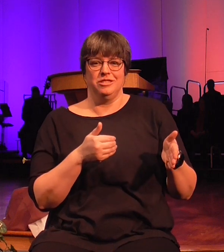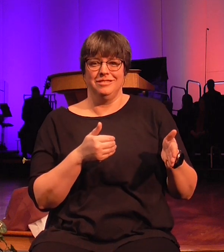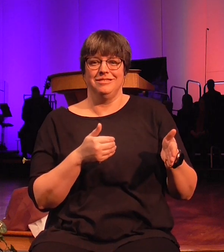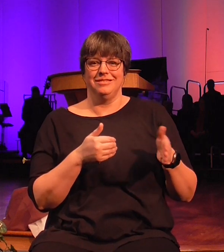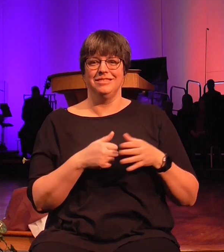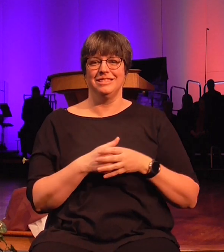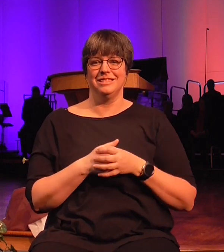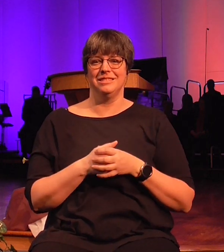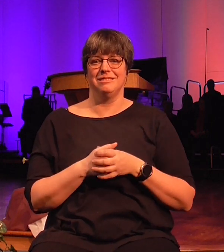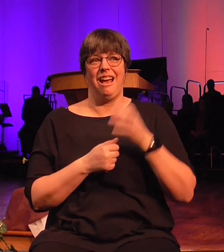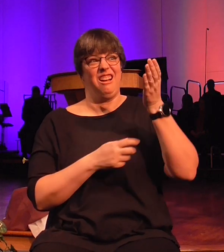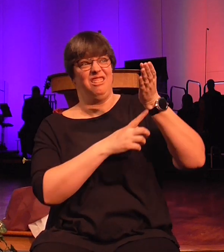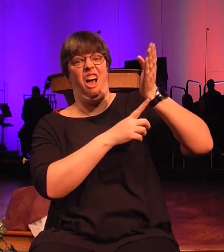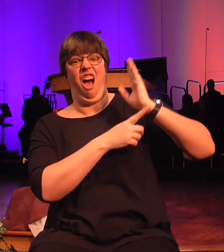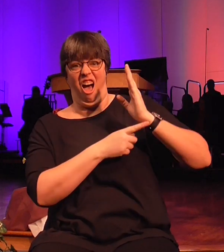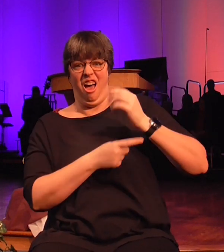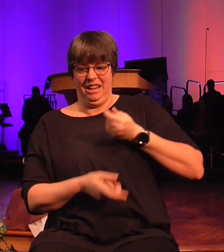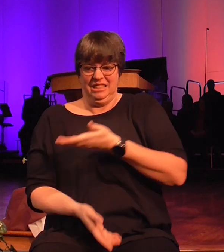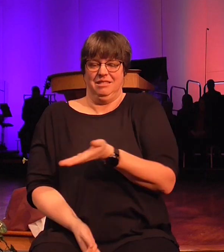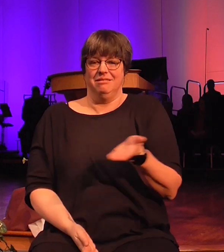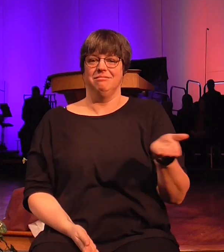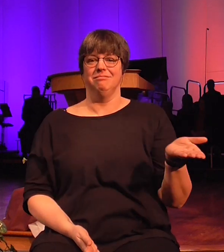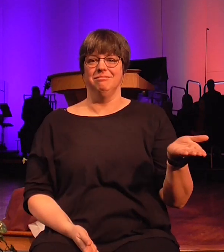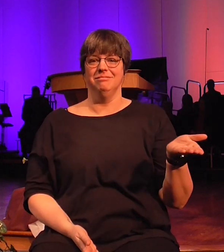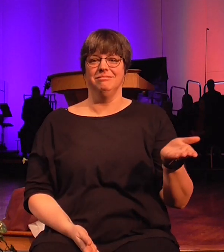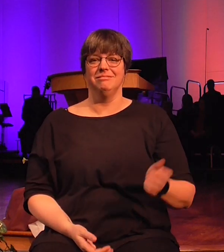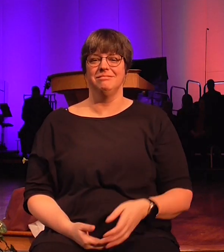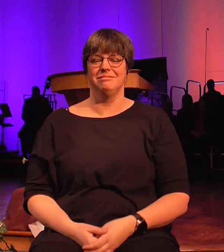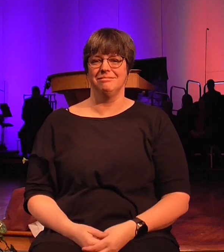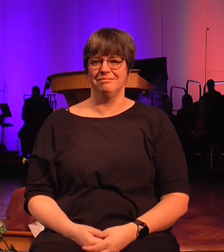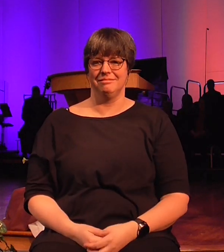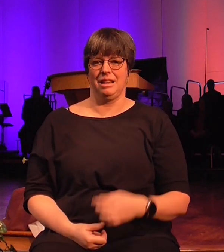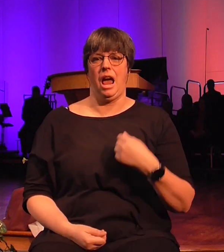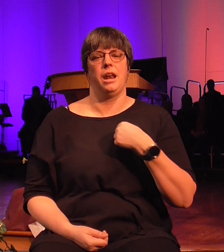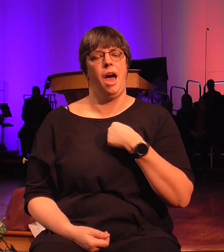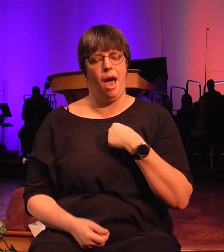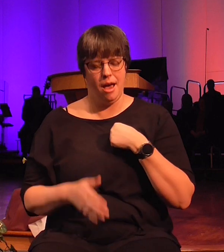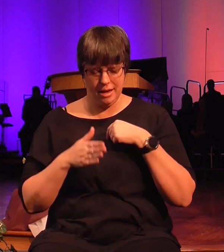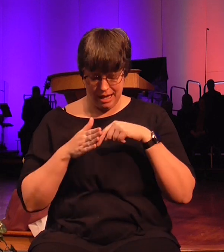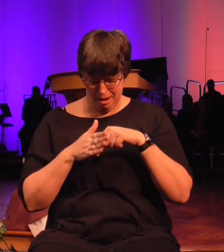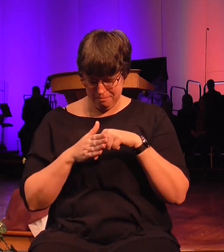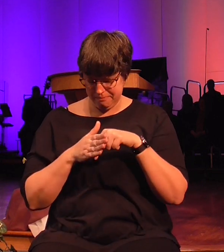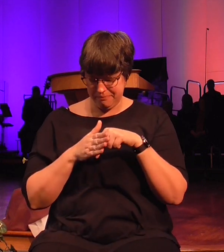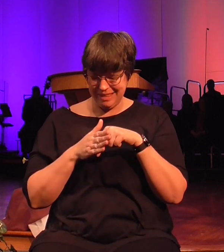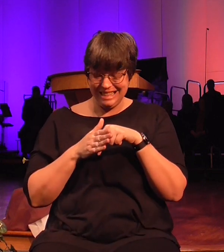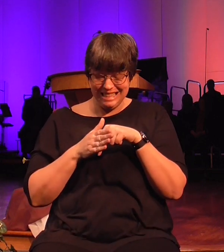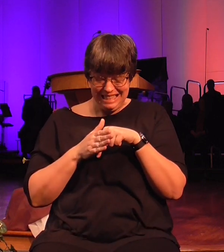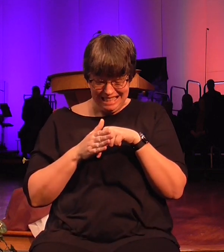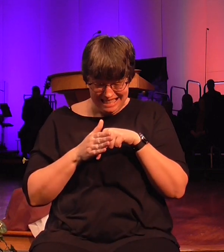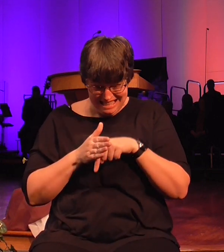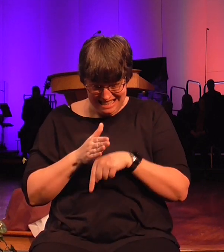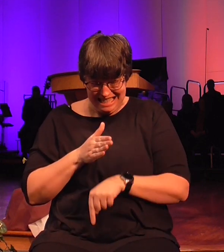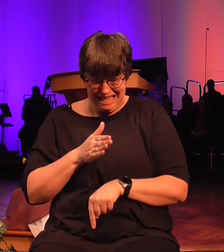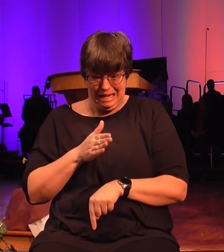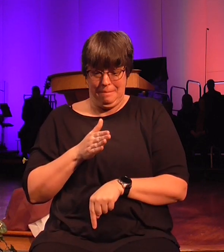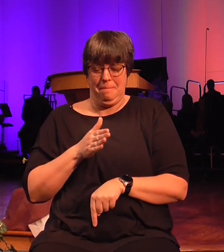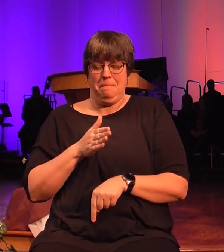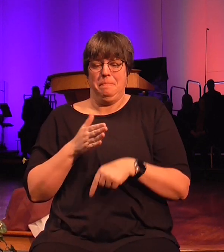community. God is all there is. And I am so deeply thankful